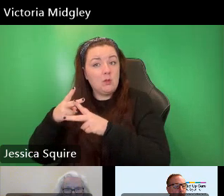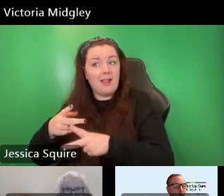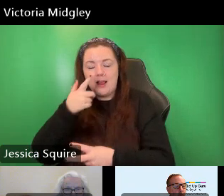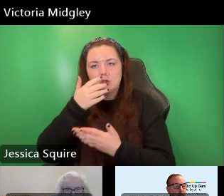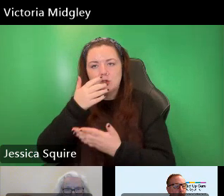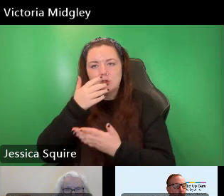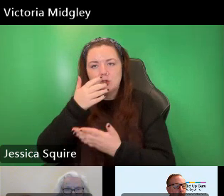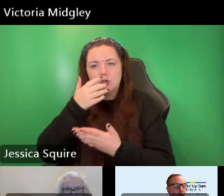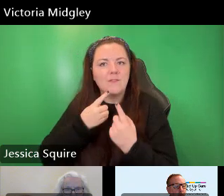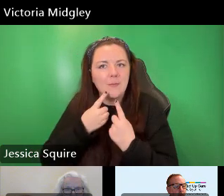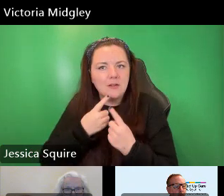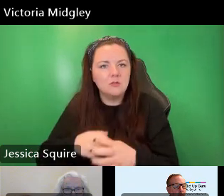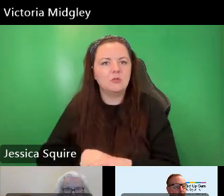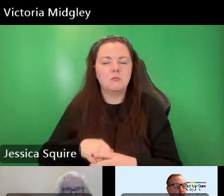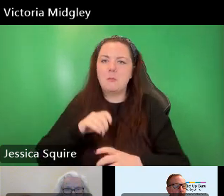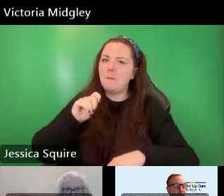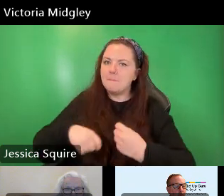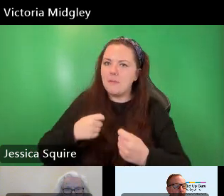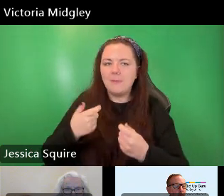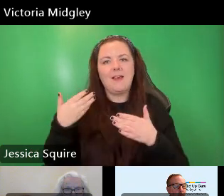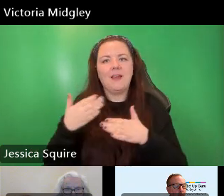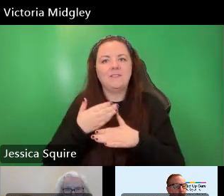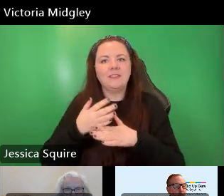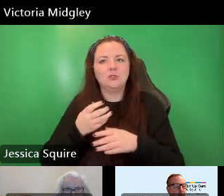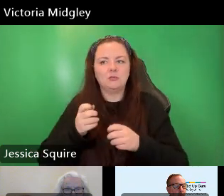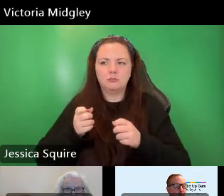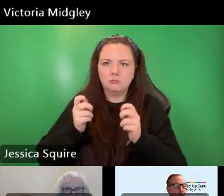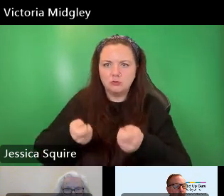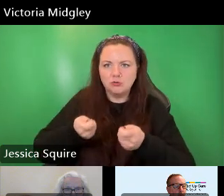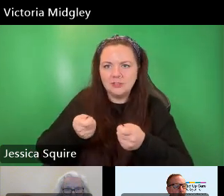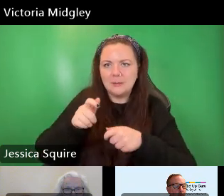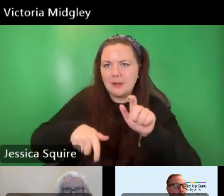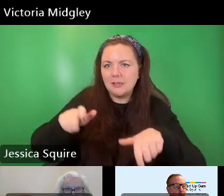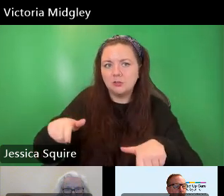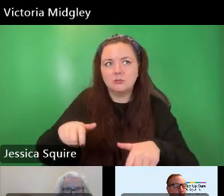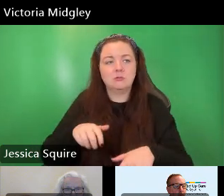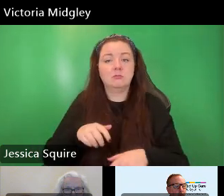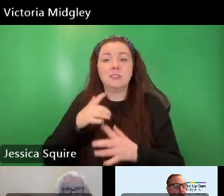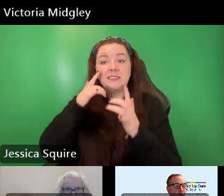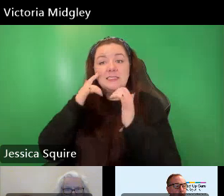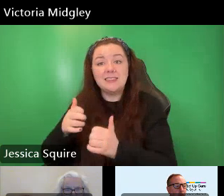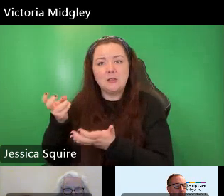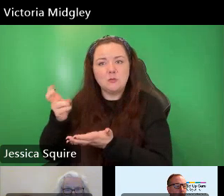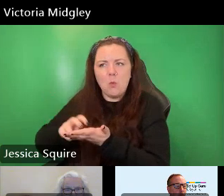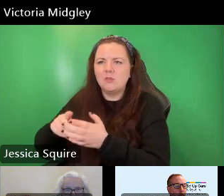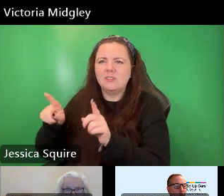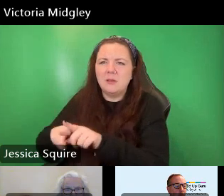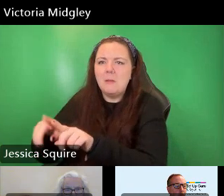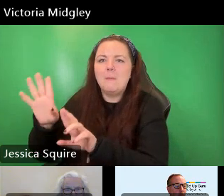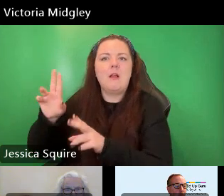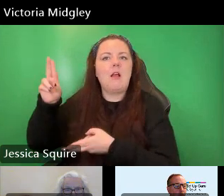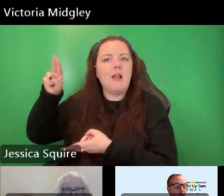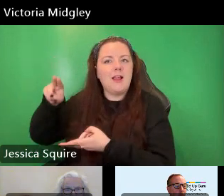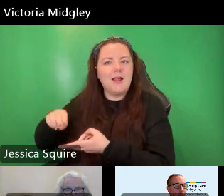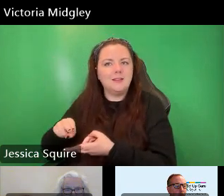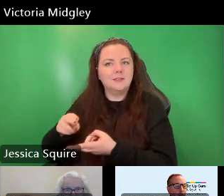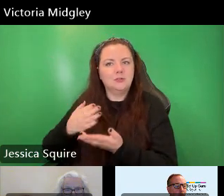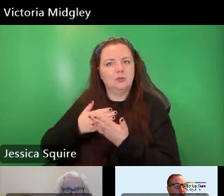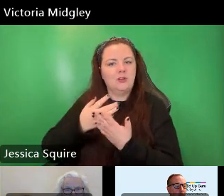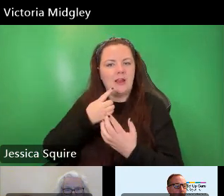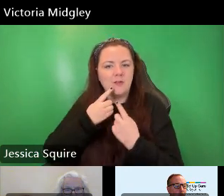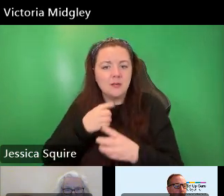in the treatment of patients. We may not have to order as many tests for people, but it could also help with patients when they're explaining their